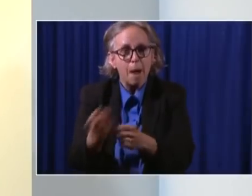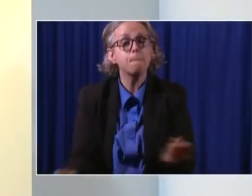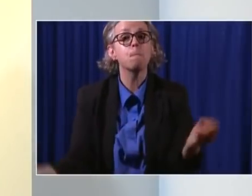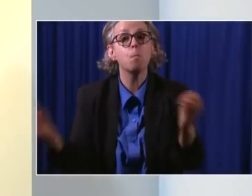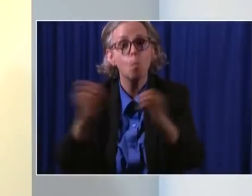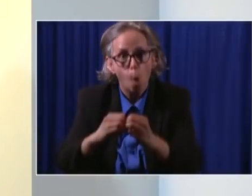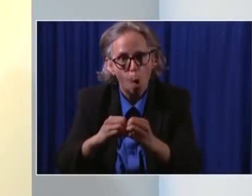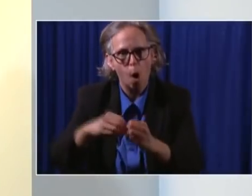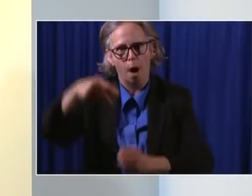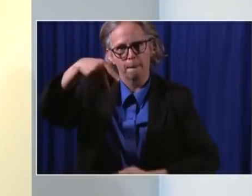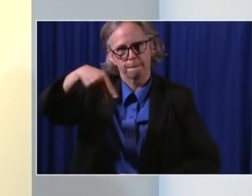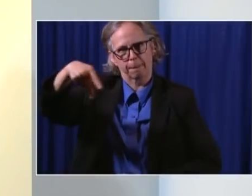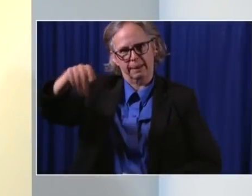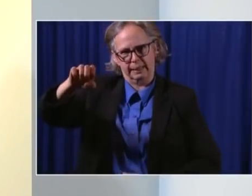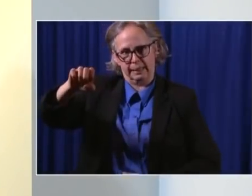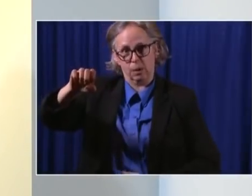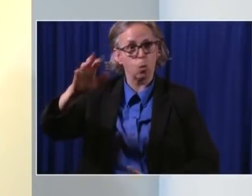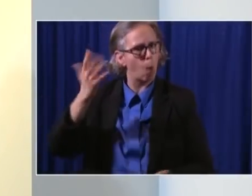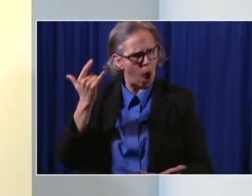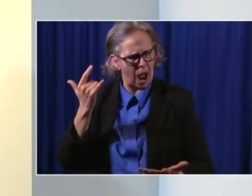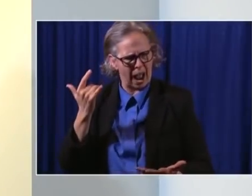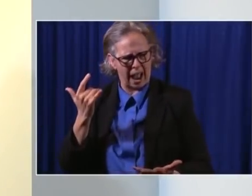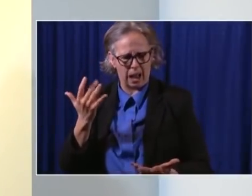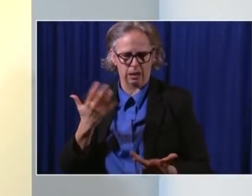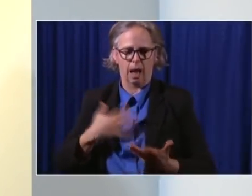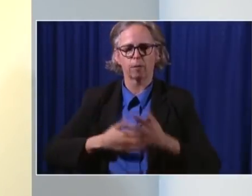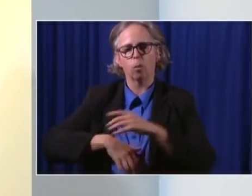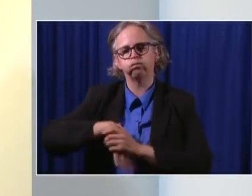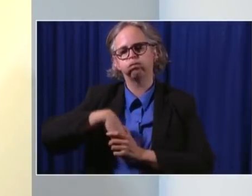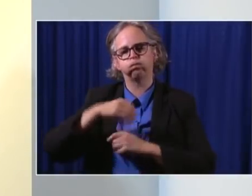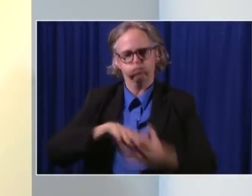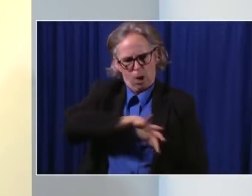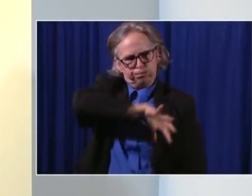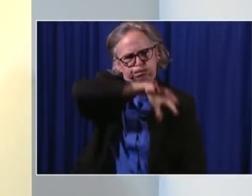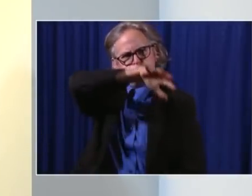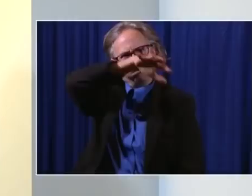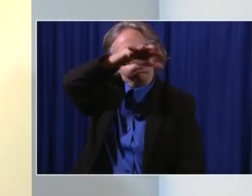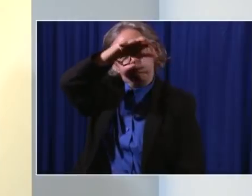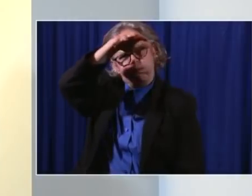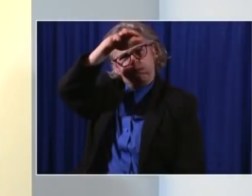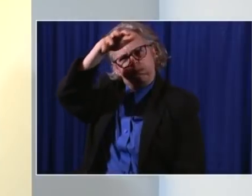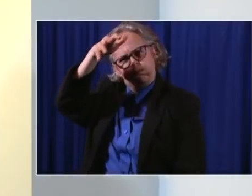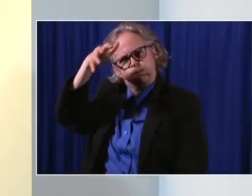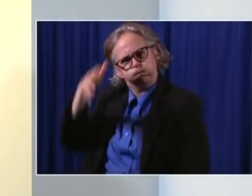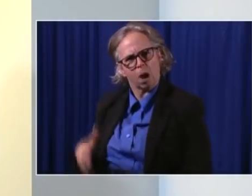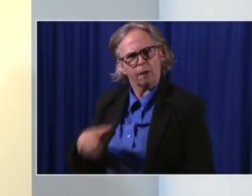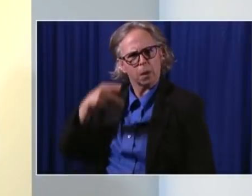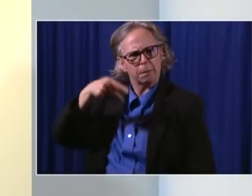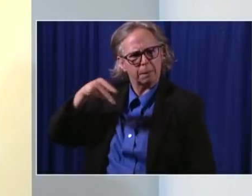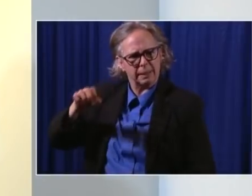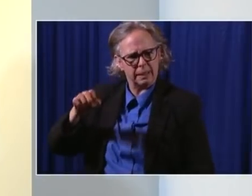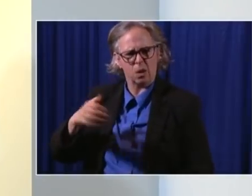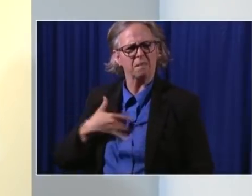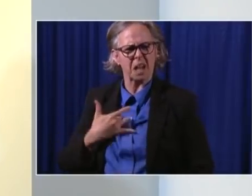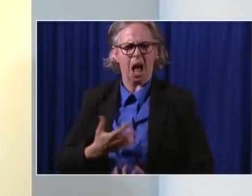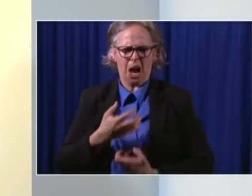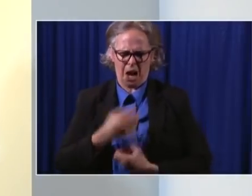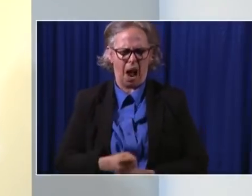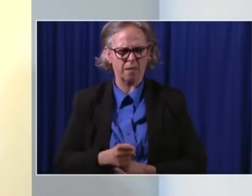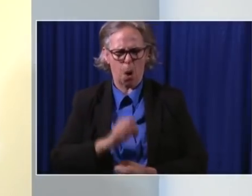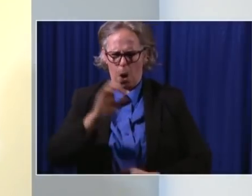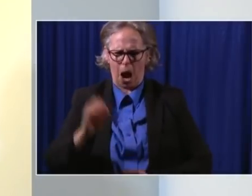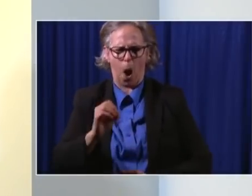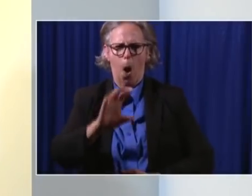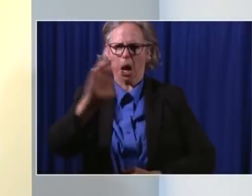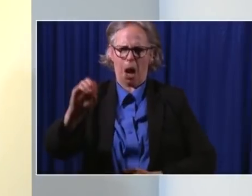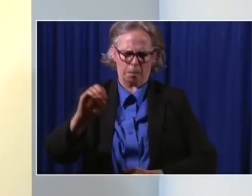supply chain are part of this production, and we are confident Ohio companies will continue to innovate and find solutions for